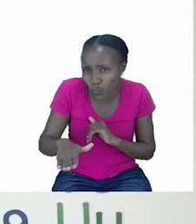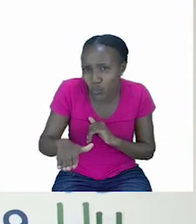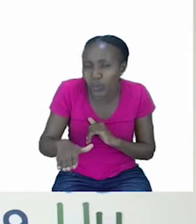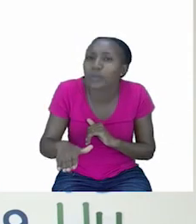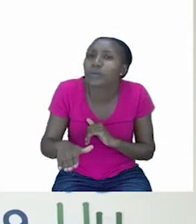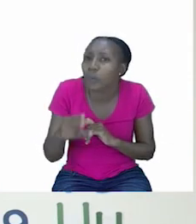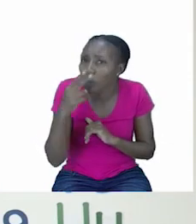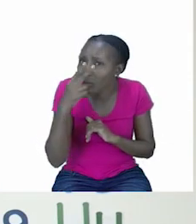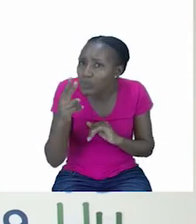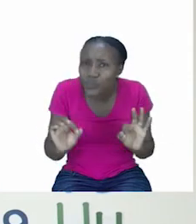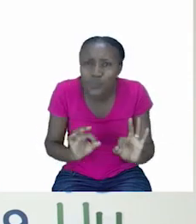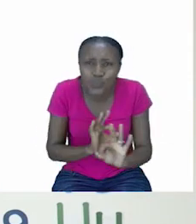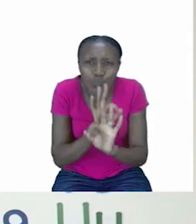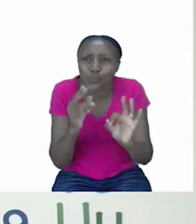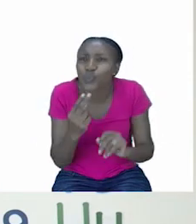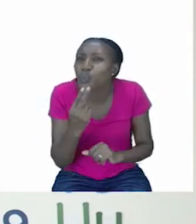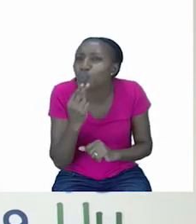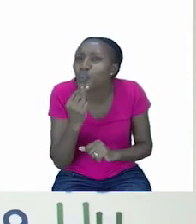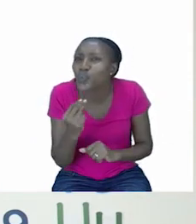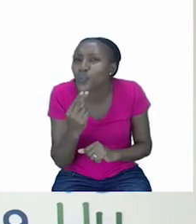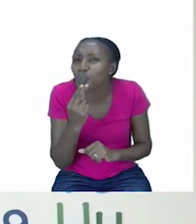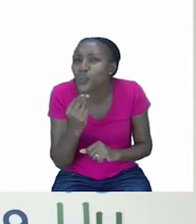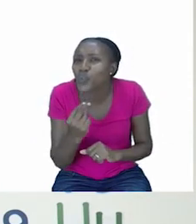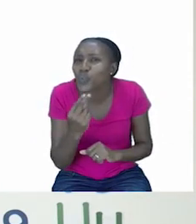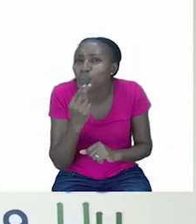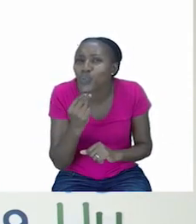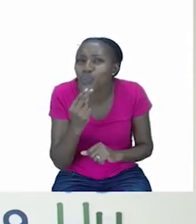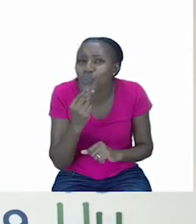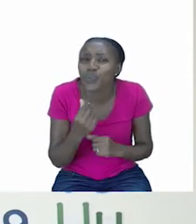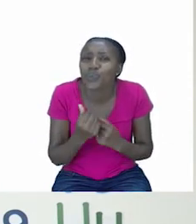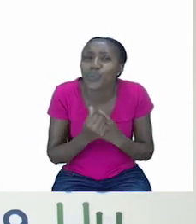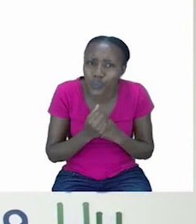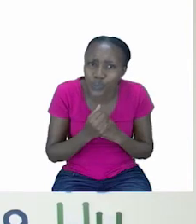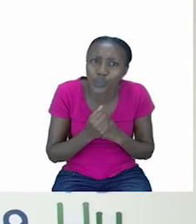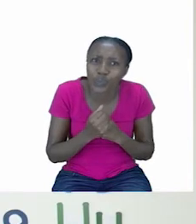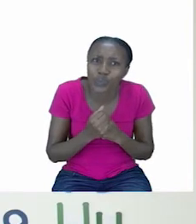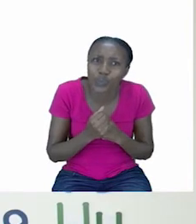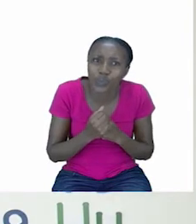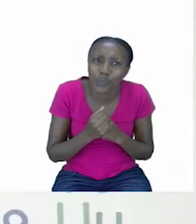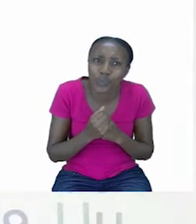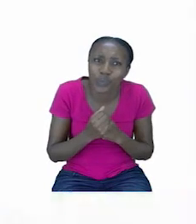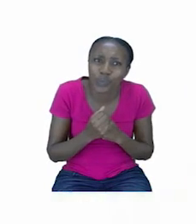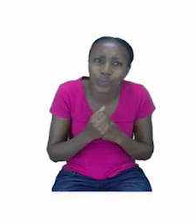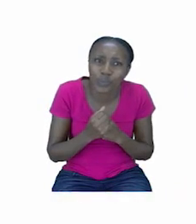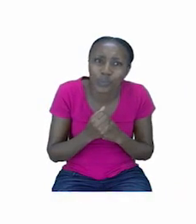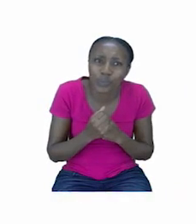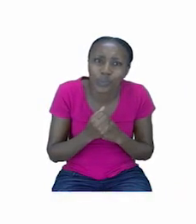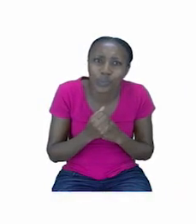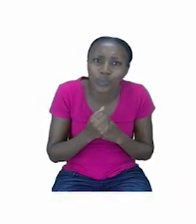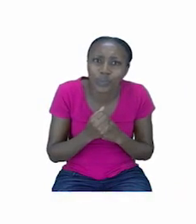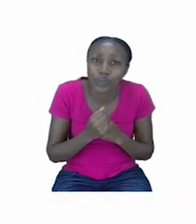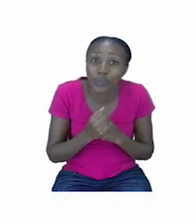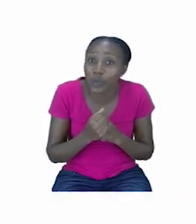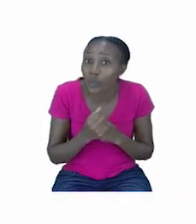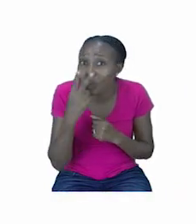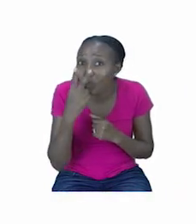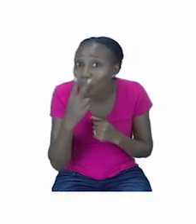It's beautiful. And we want to see, does our puppy